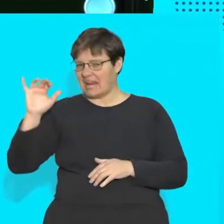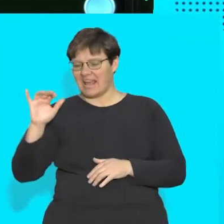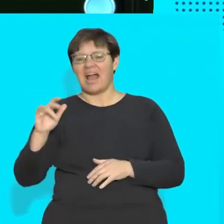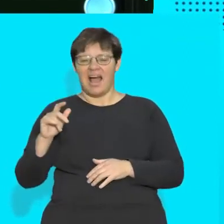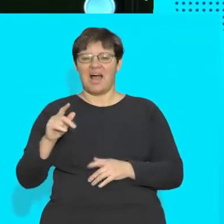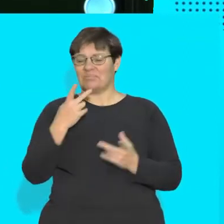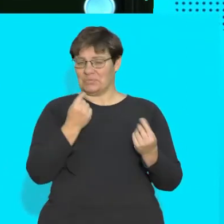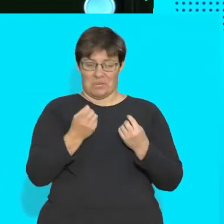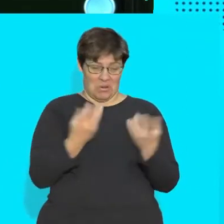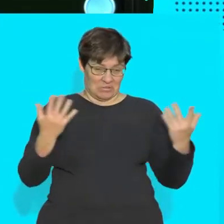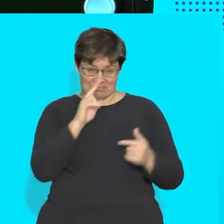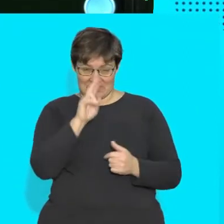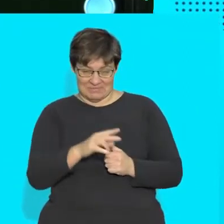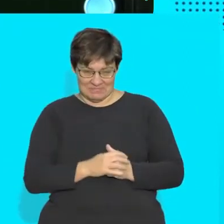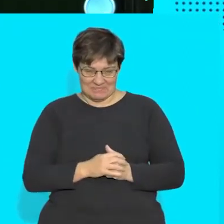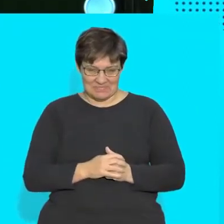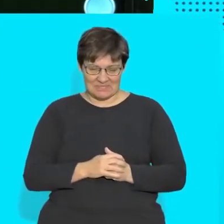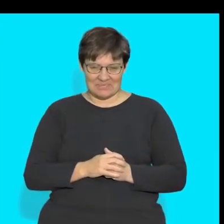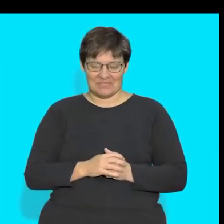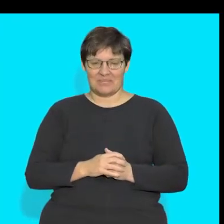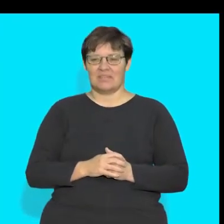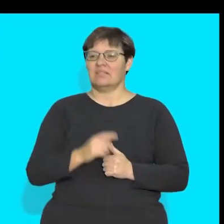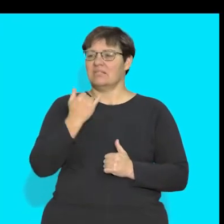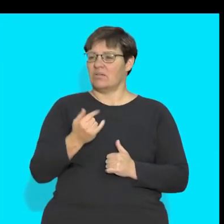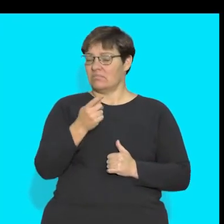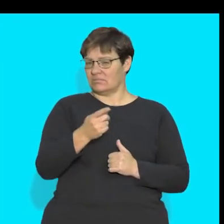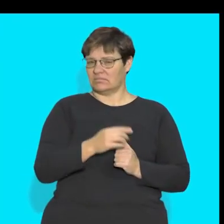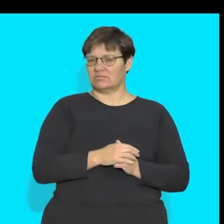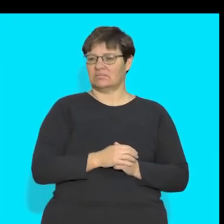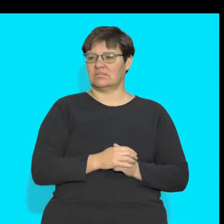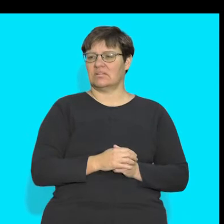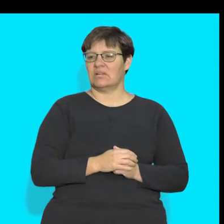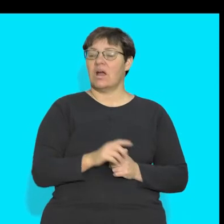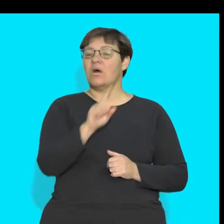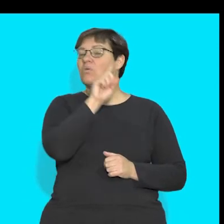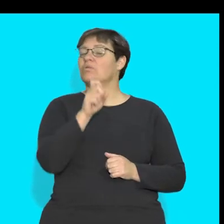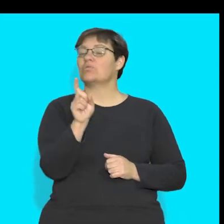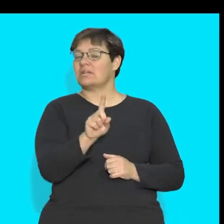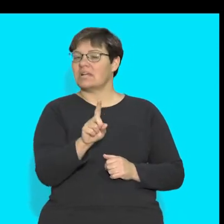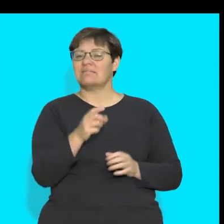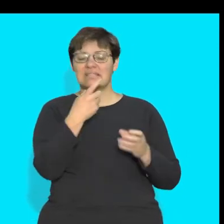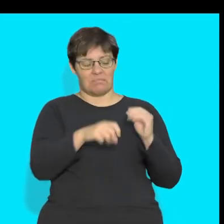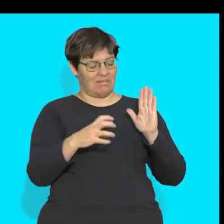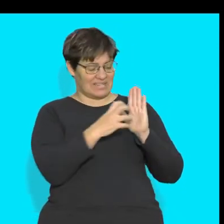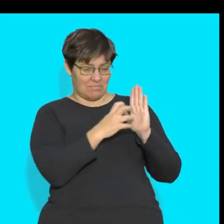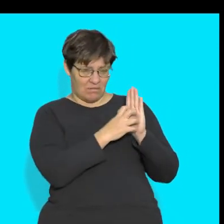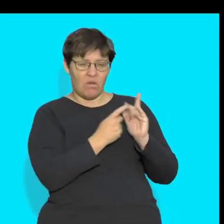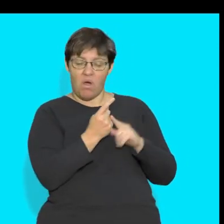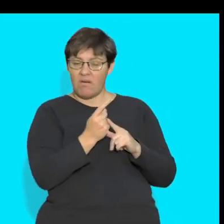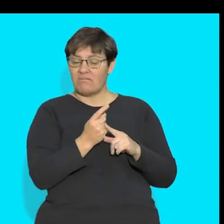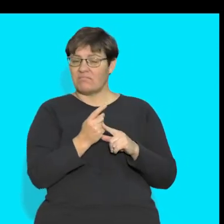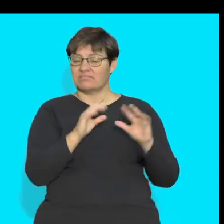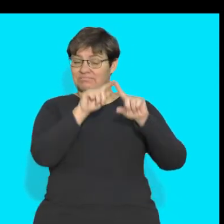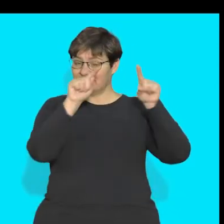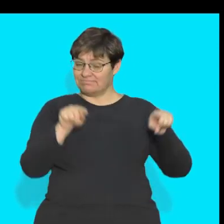such a nice section. So let's get going. All right, here we go. And it'll be on the next page. A simplified